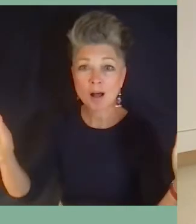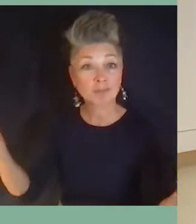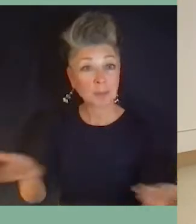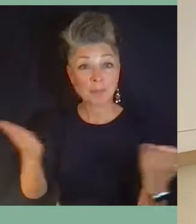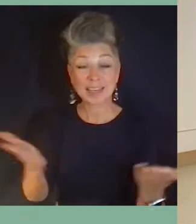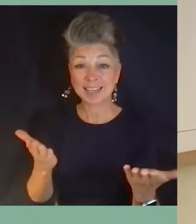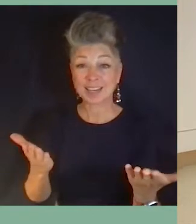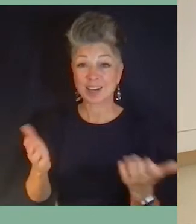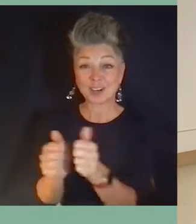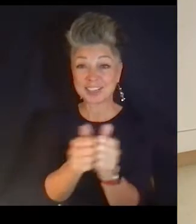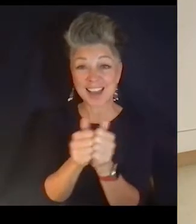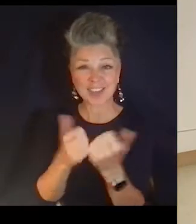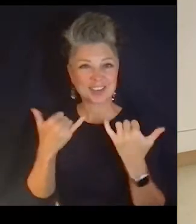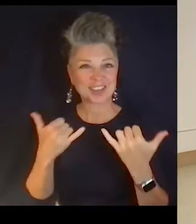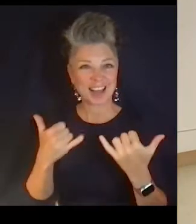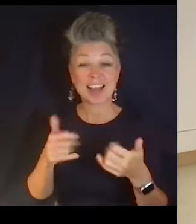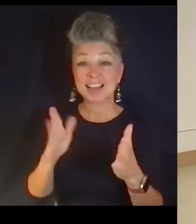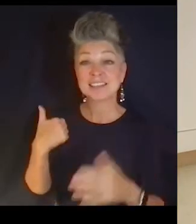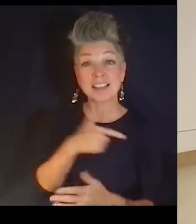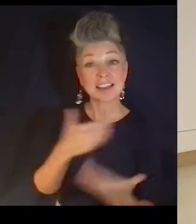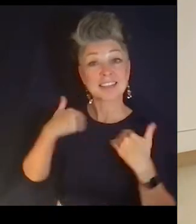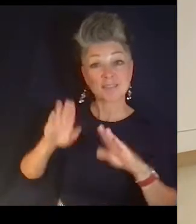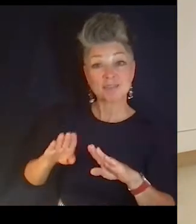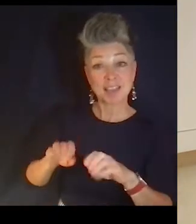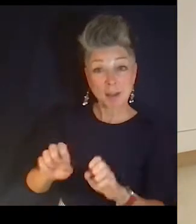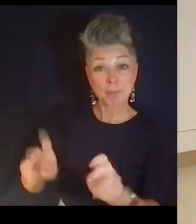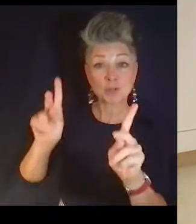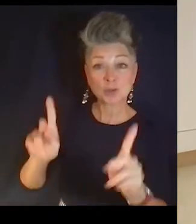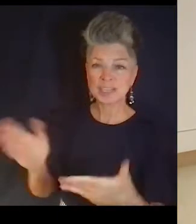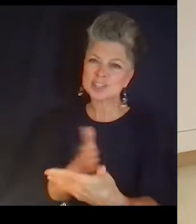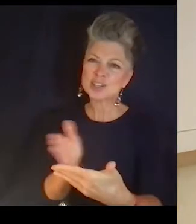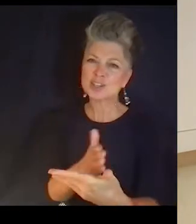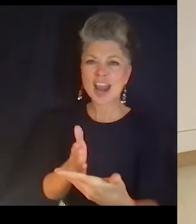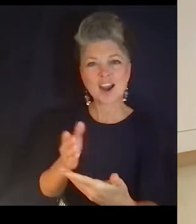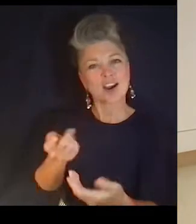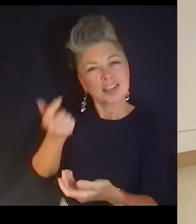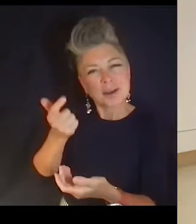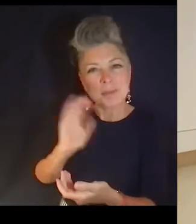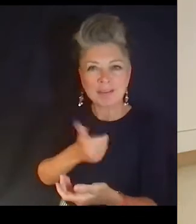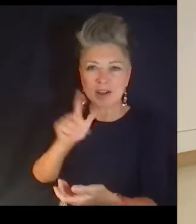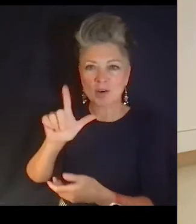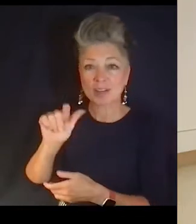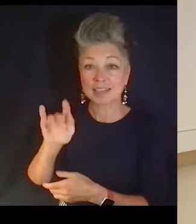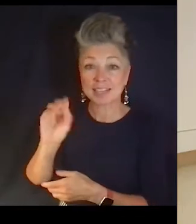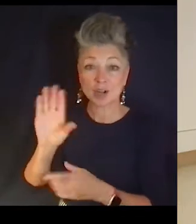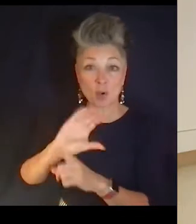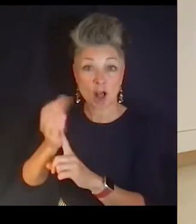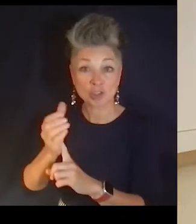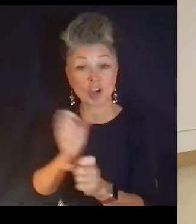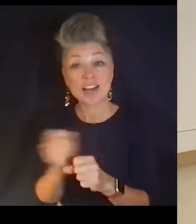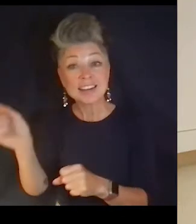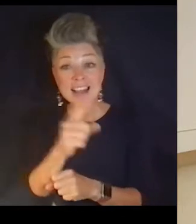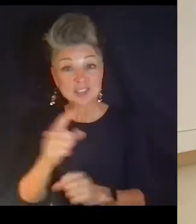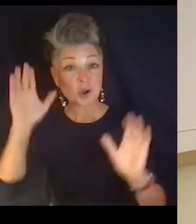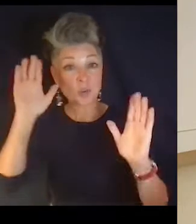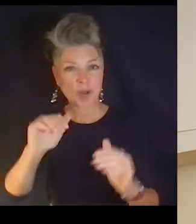being here with us today to let us have the opportunity to share a little bit of our Latino cultures. Next year we